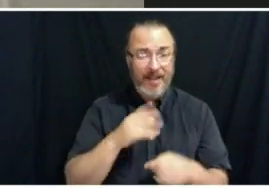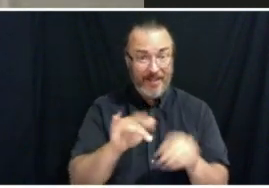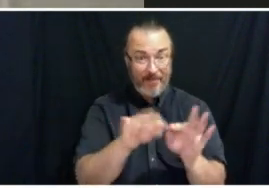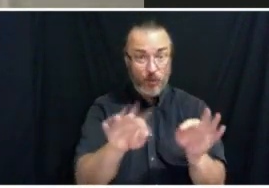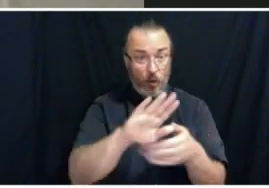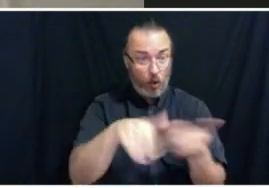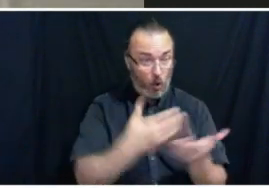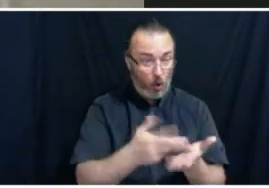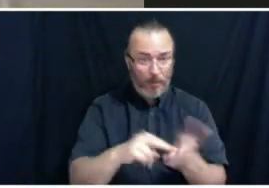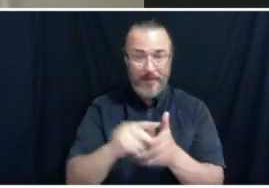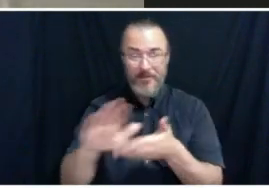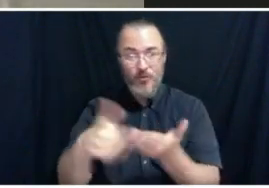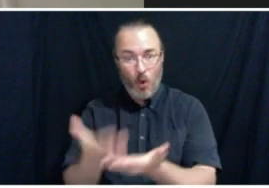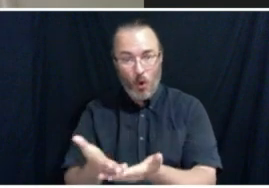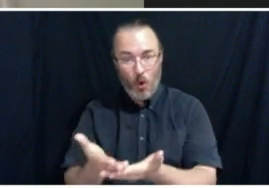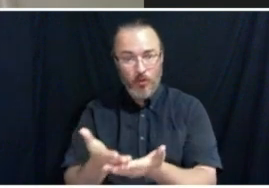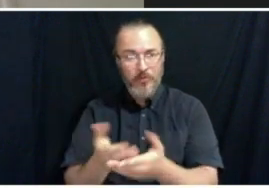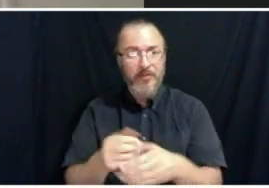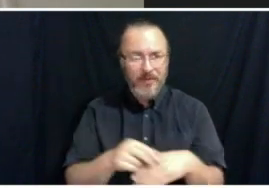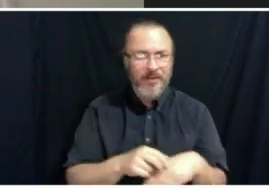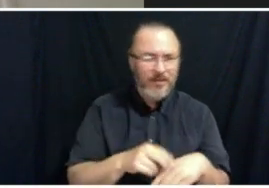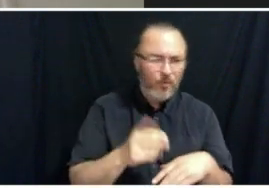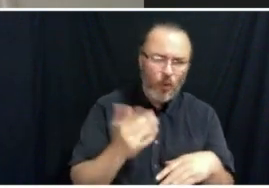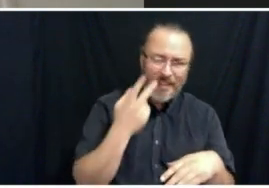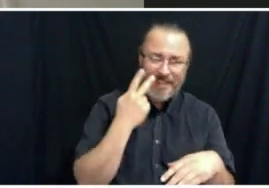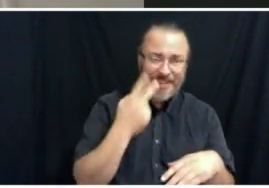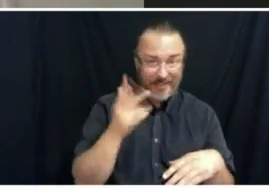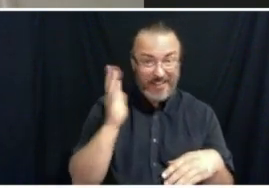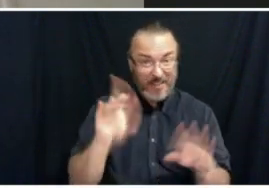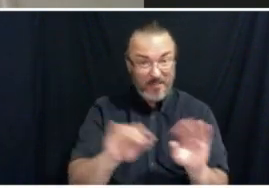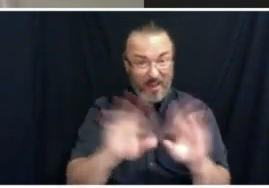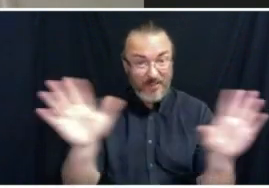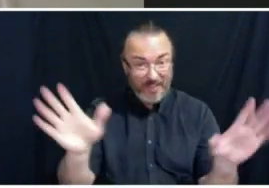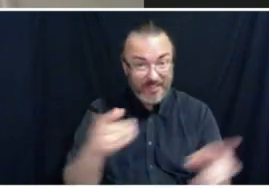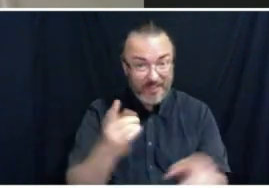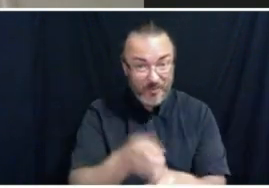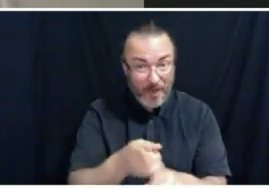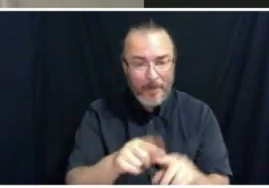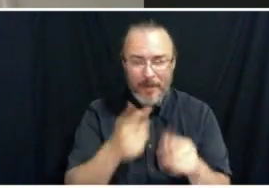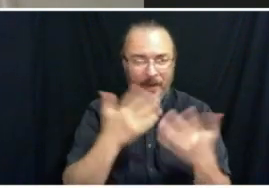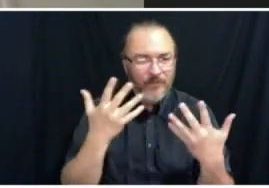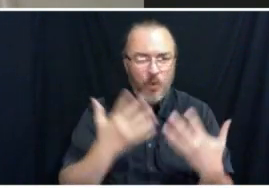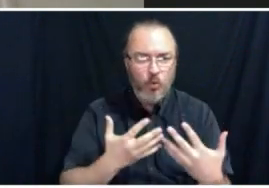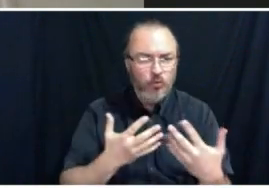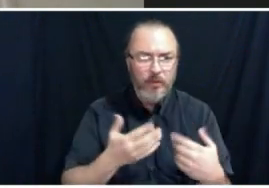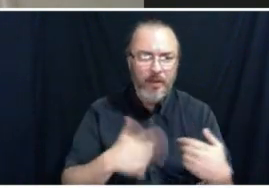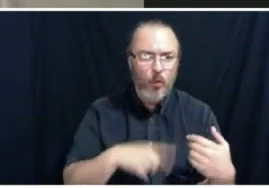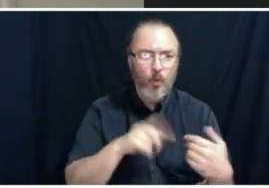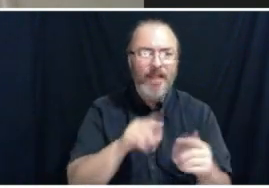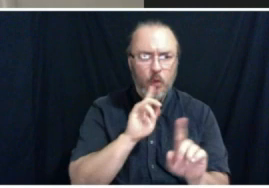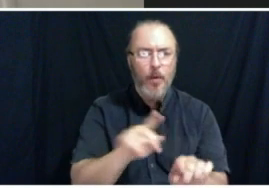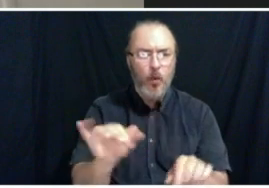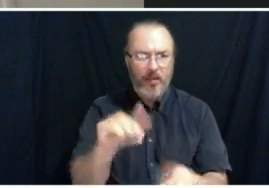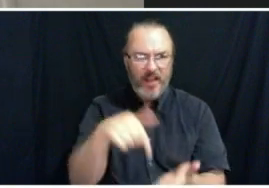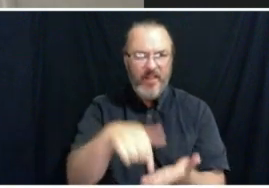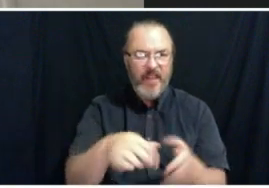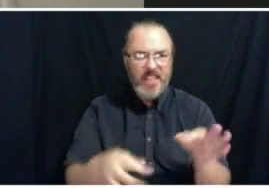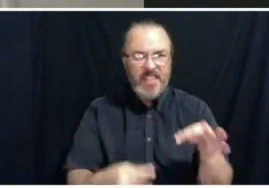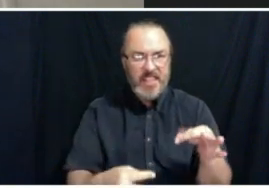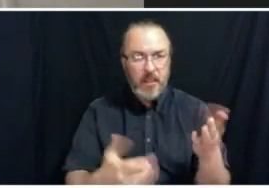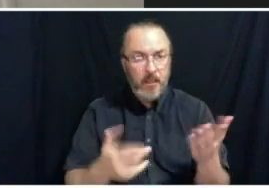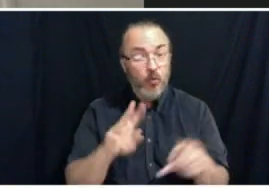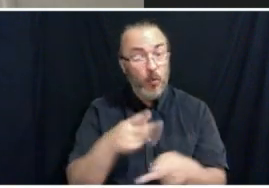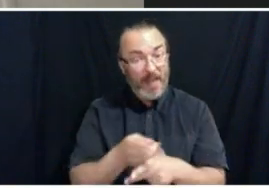certain extent sounds obvious, right? But unfortunately, we need a report like this to keep us reminding